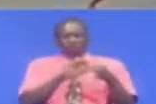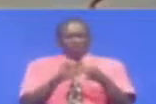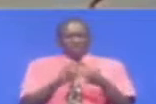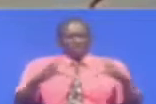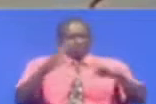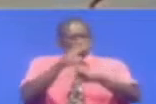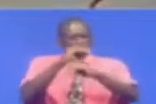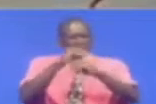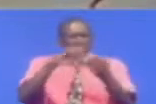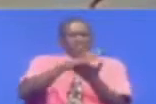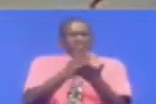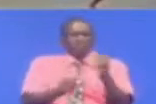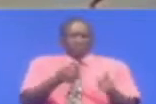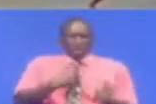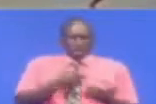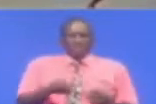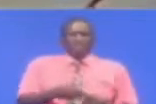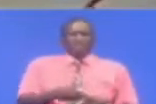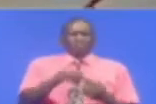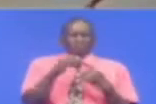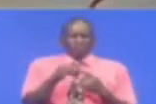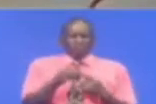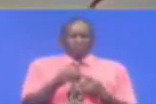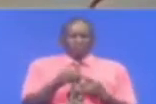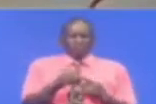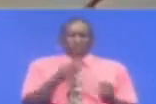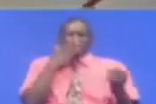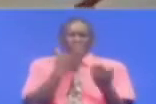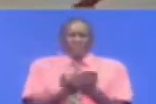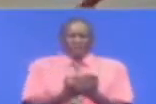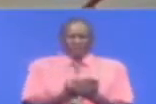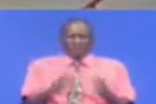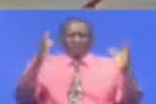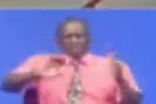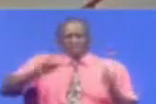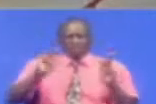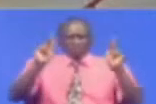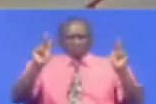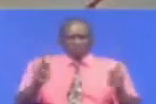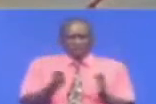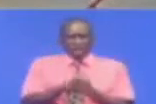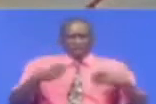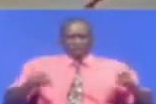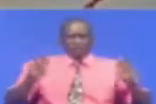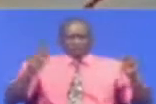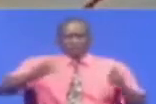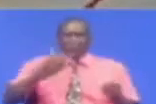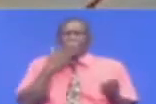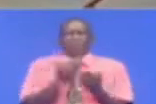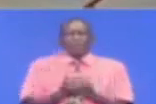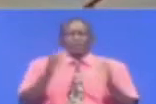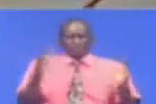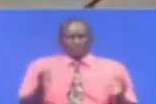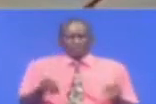sessions that we had here. And a special and heartfelt gratitude to the great county of Kisumu and the people of Kisumu County. Thank you so much